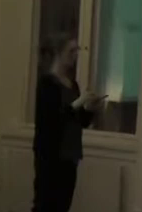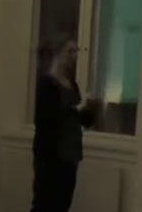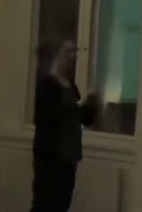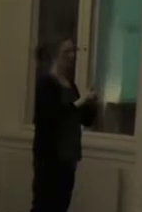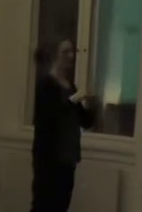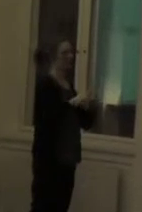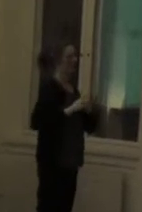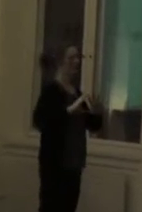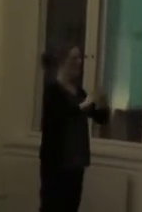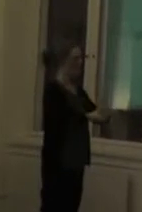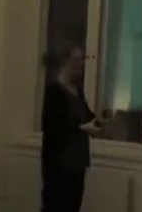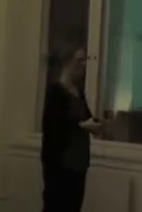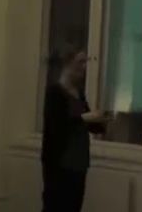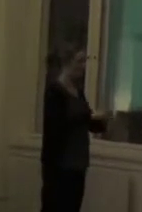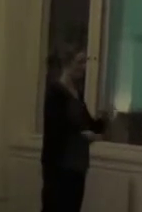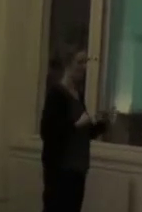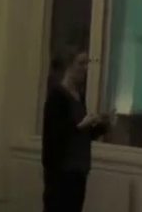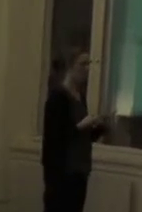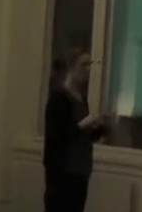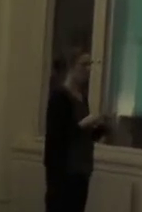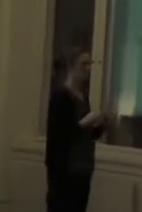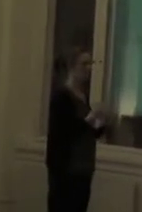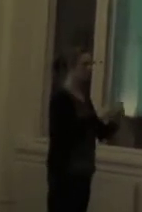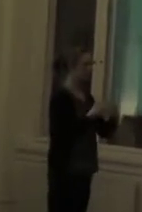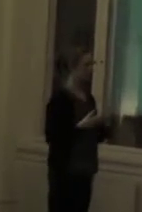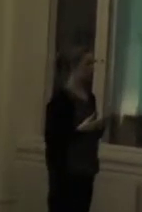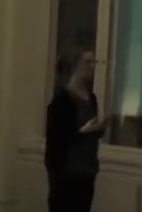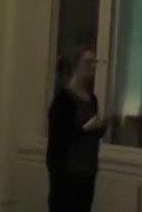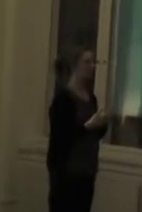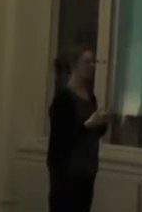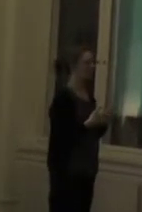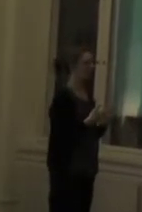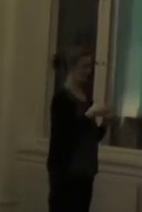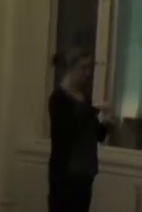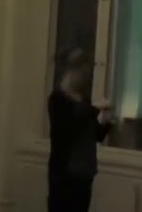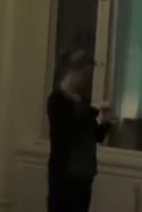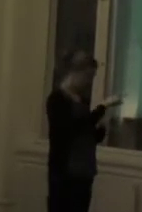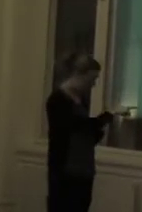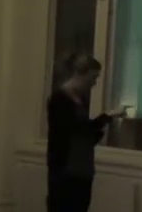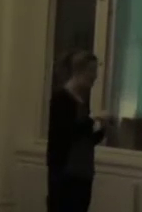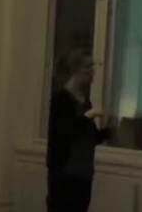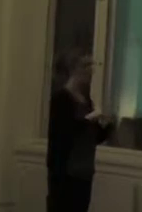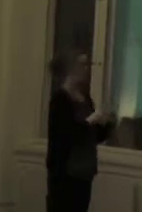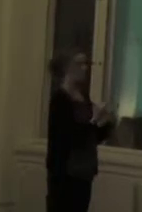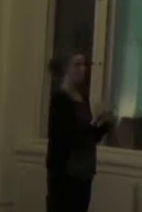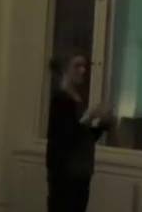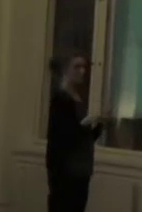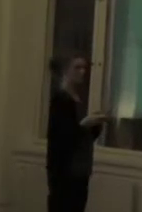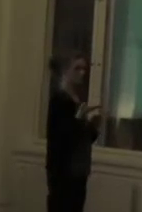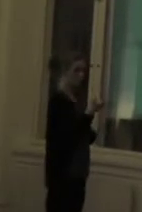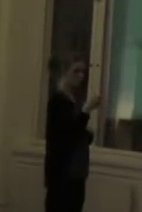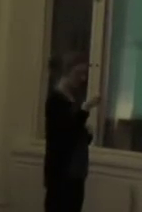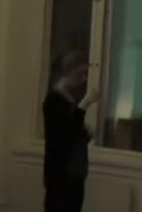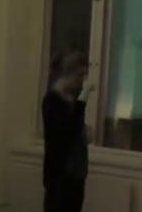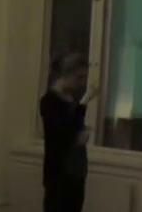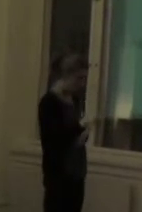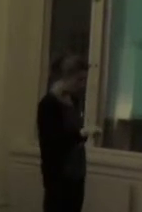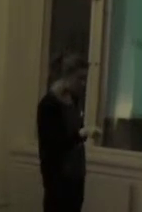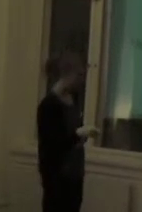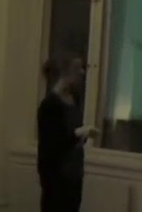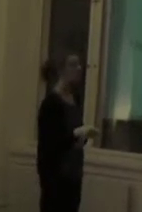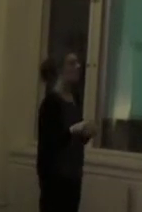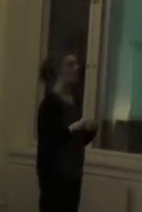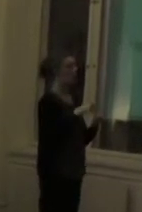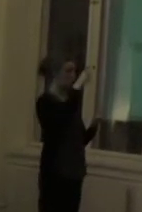world. We are working with a few who are seeking asylum in Sweden, and a couple who are seeking asylum in Germany,